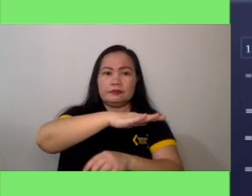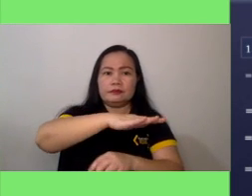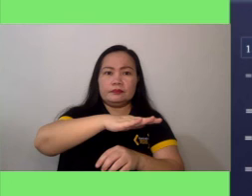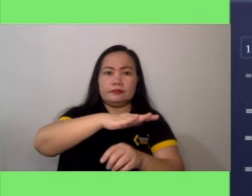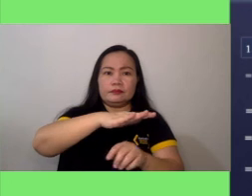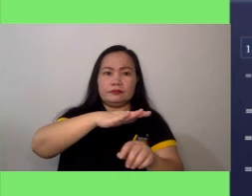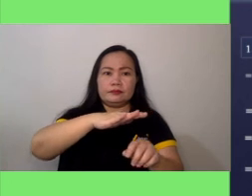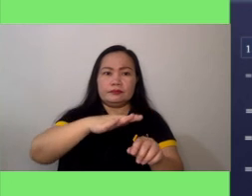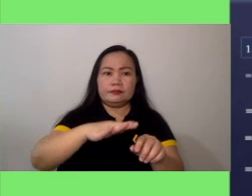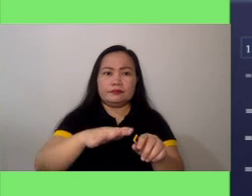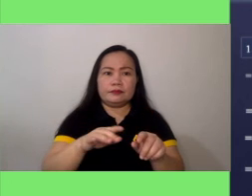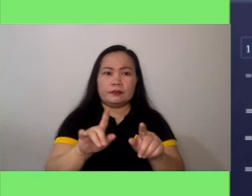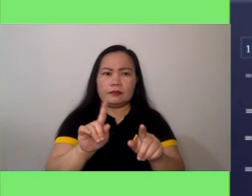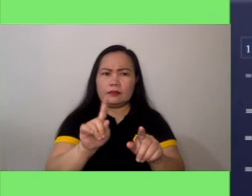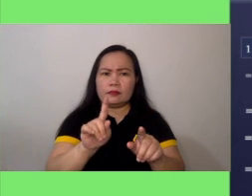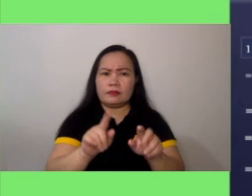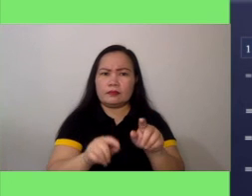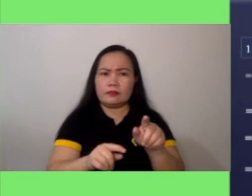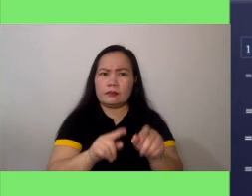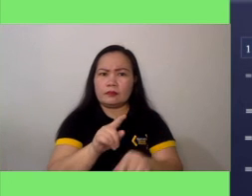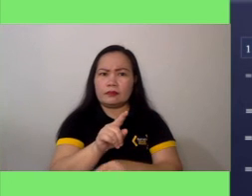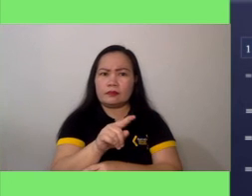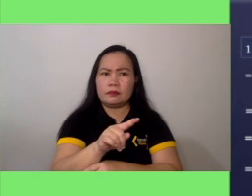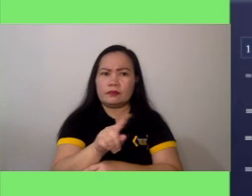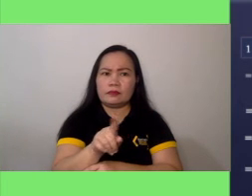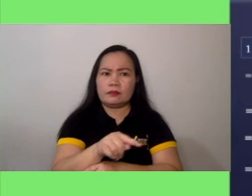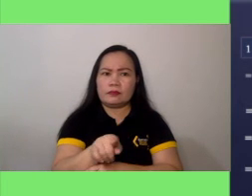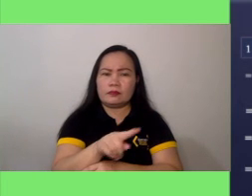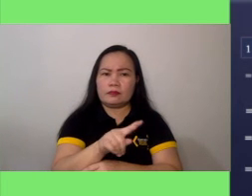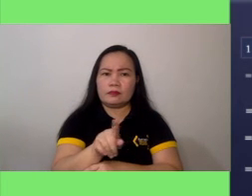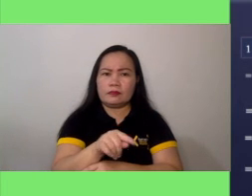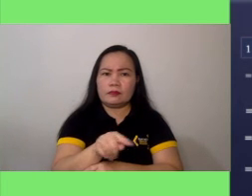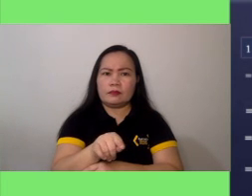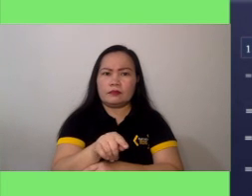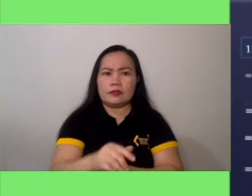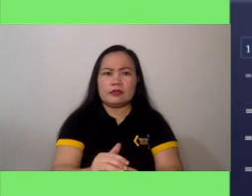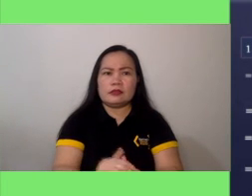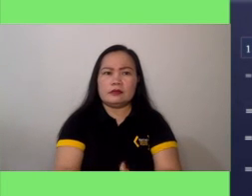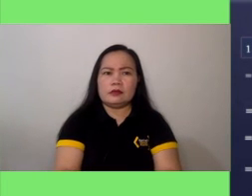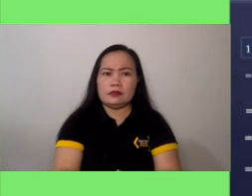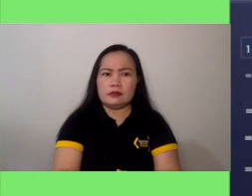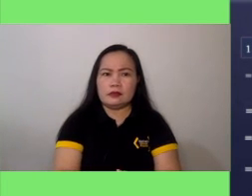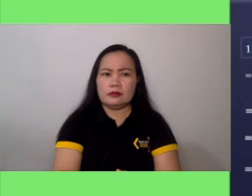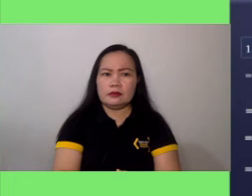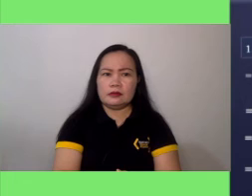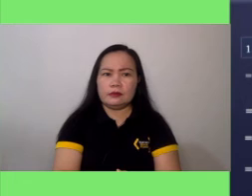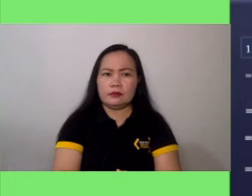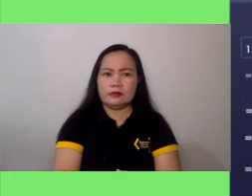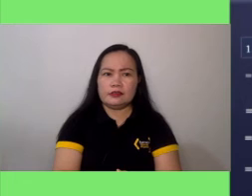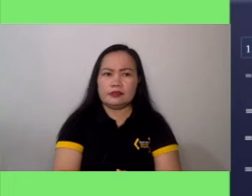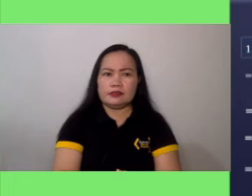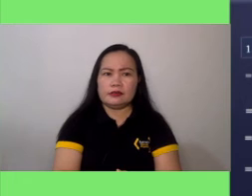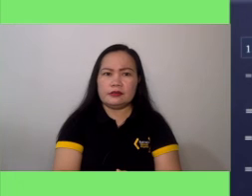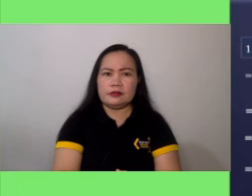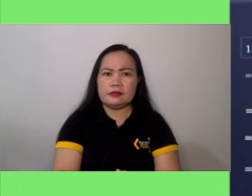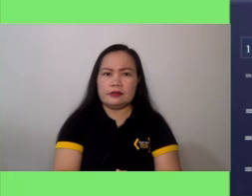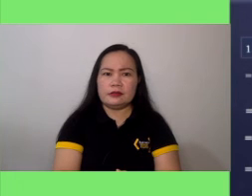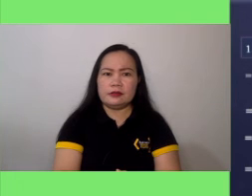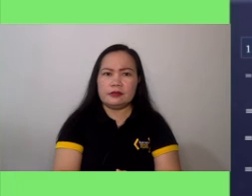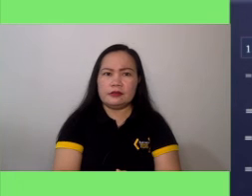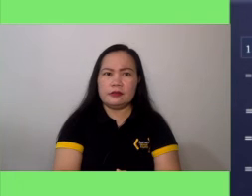z. What is your z? Okay, your z is negative 1/2.